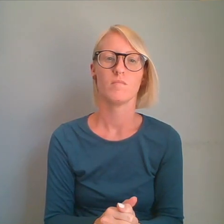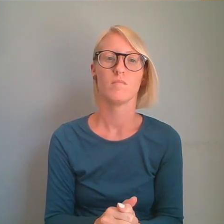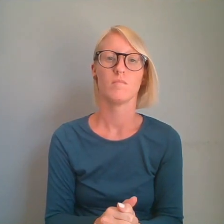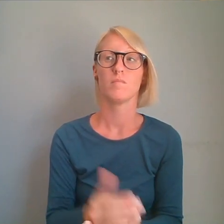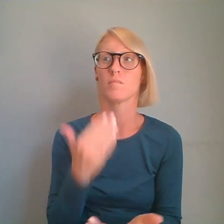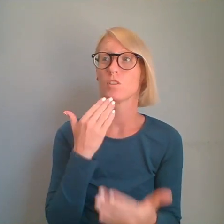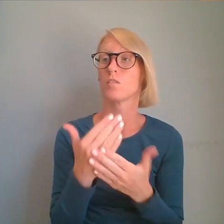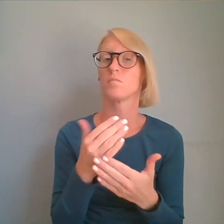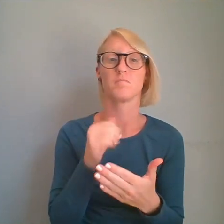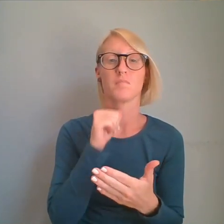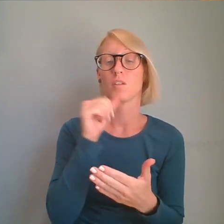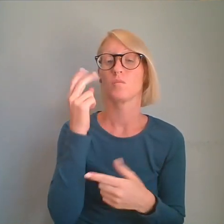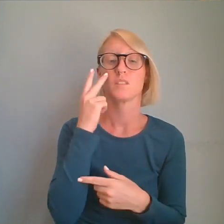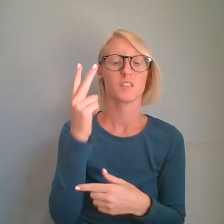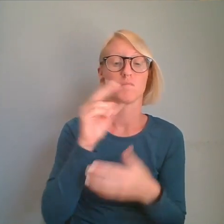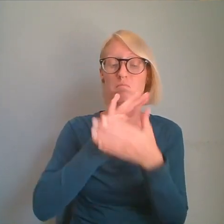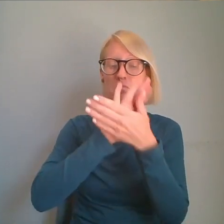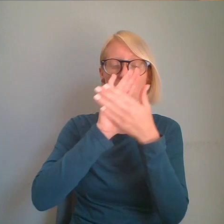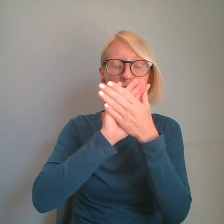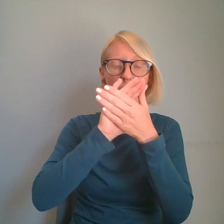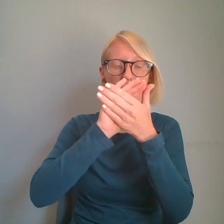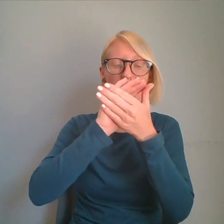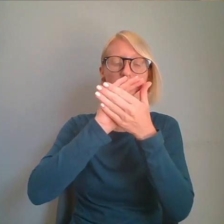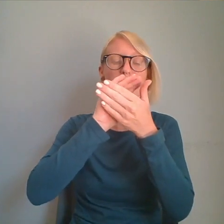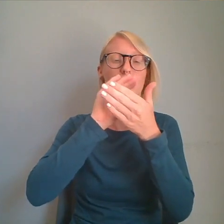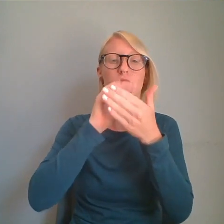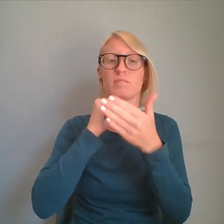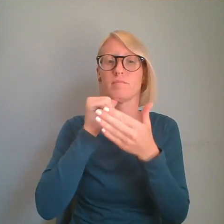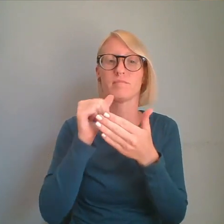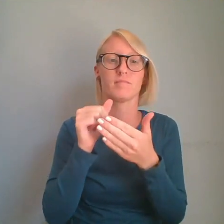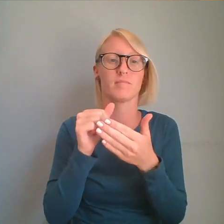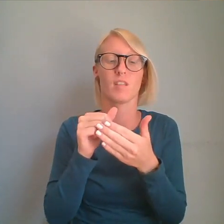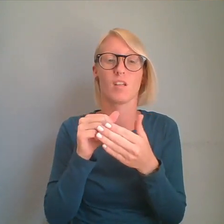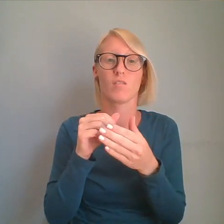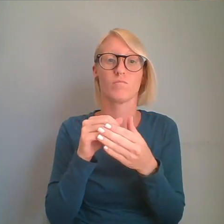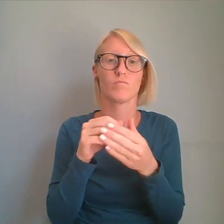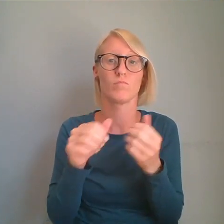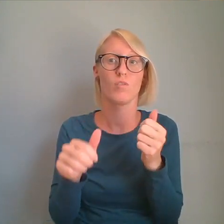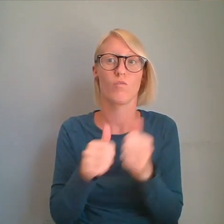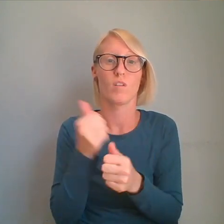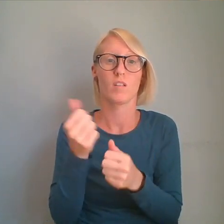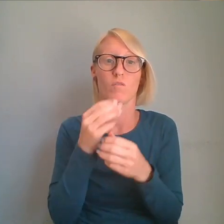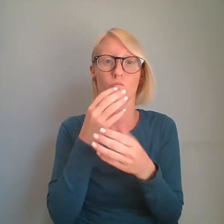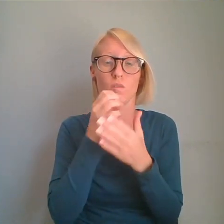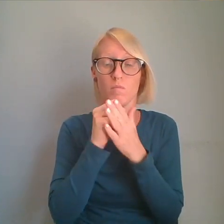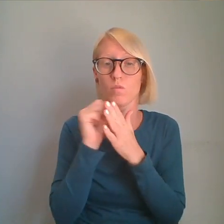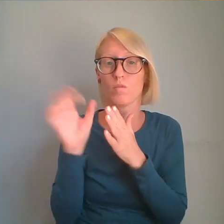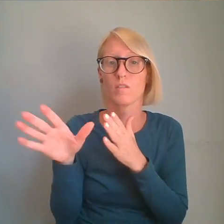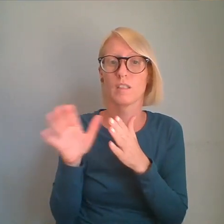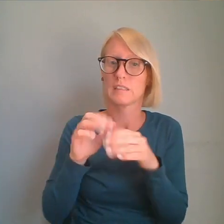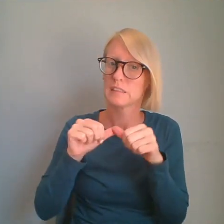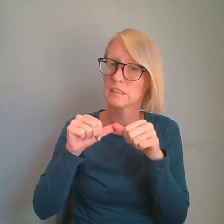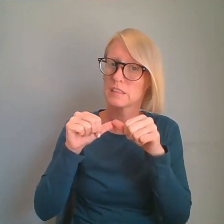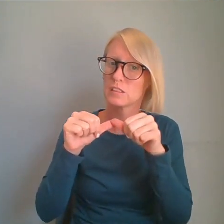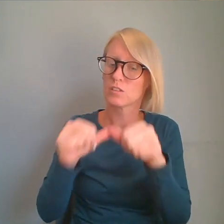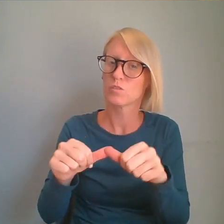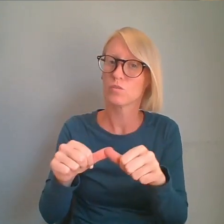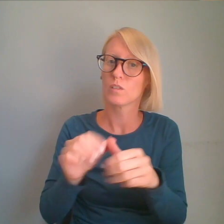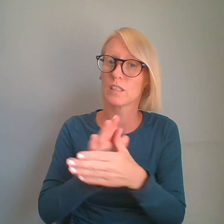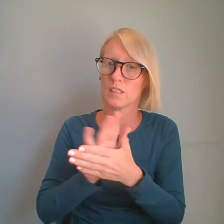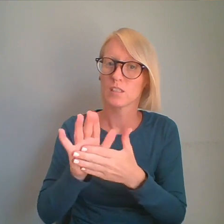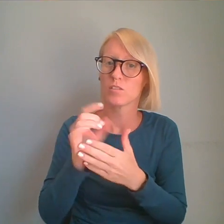Good, I don't see any buildup, or at least none that I've not already removed, so I will continue cleaning your teeth. This tool is